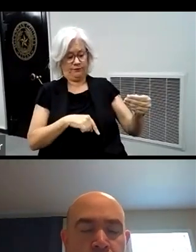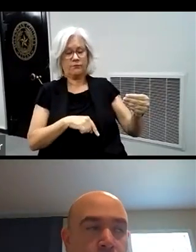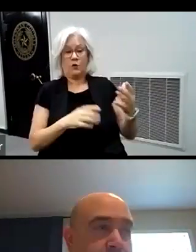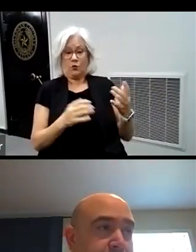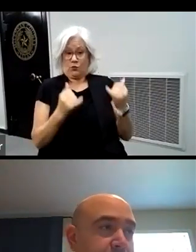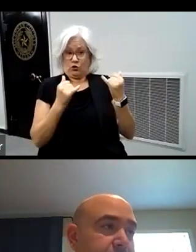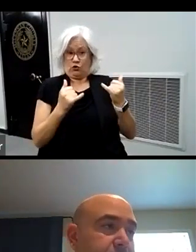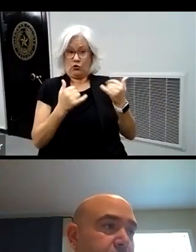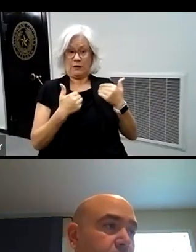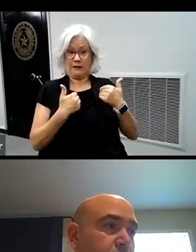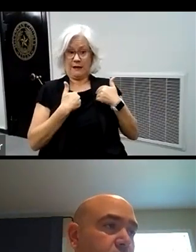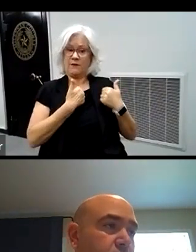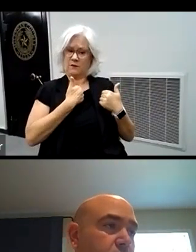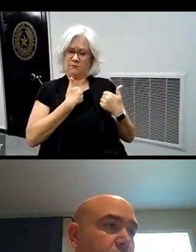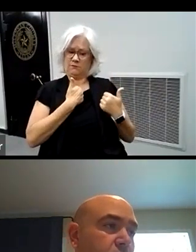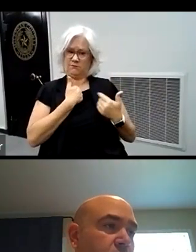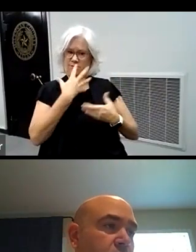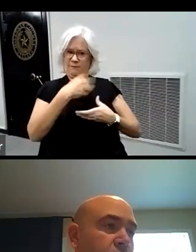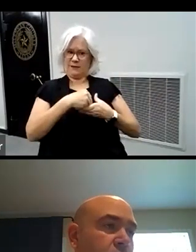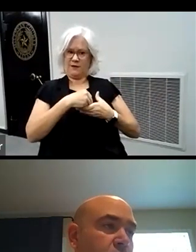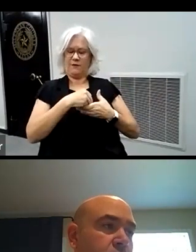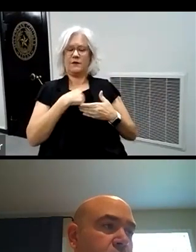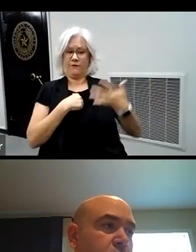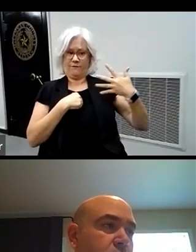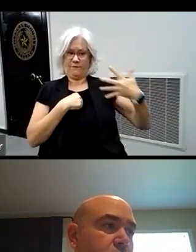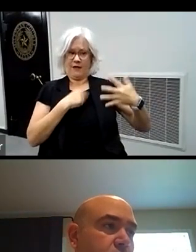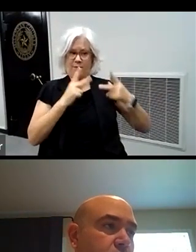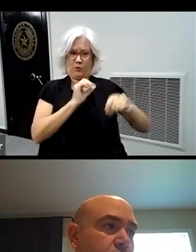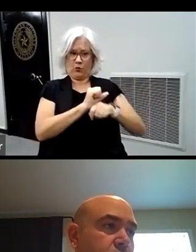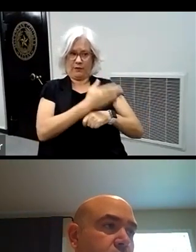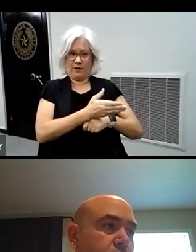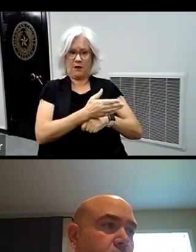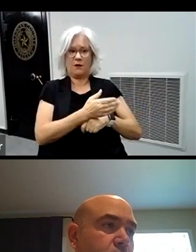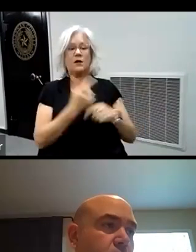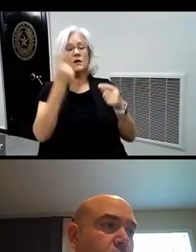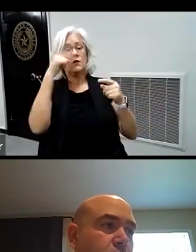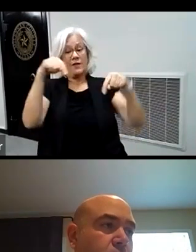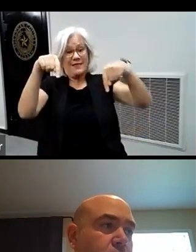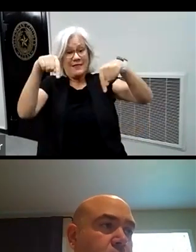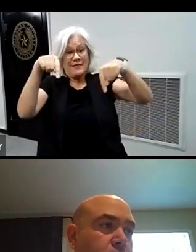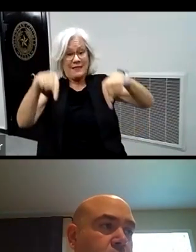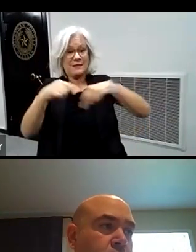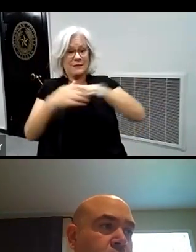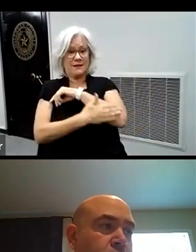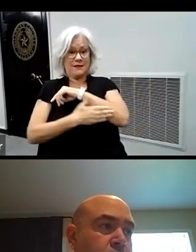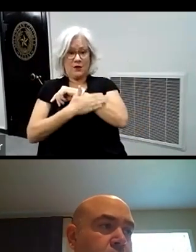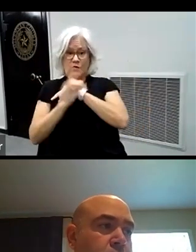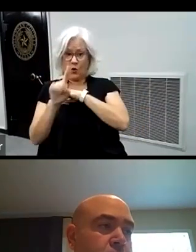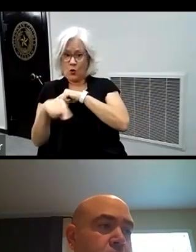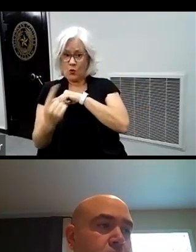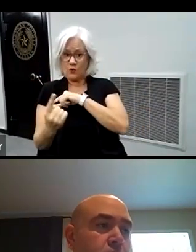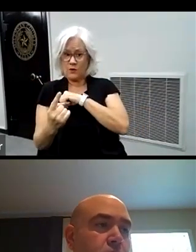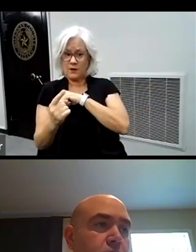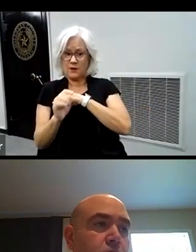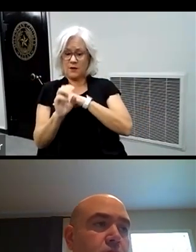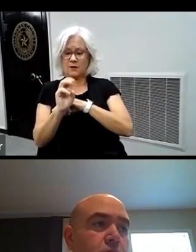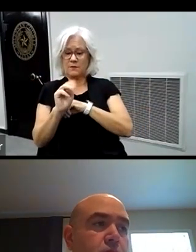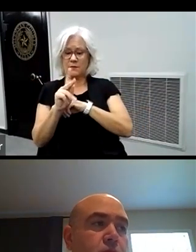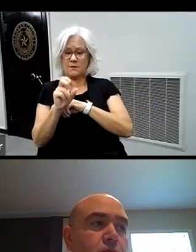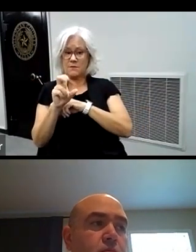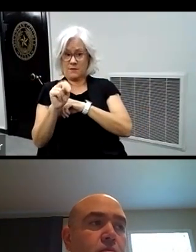myself, 5 staff members. And for McLennan County only, we're servicing about